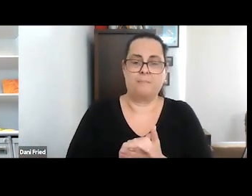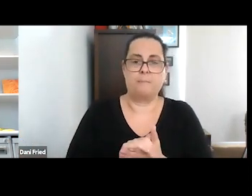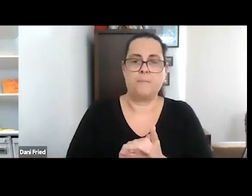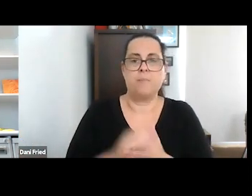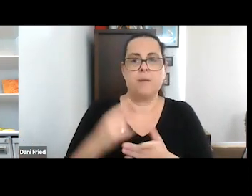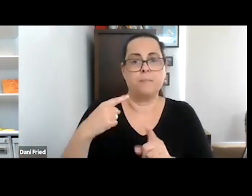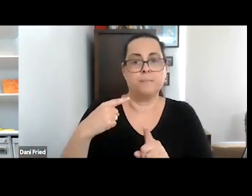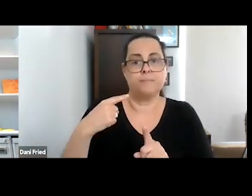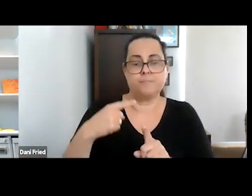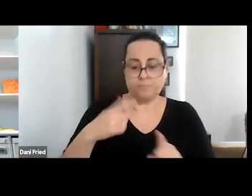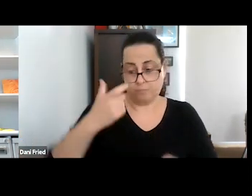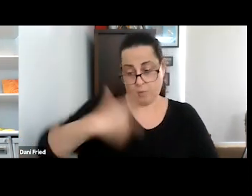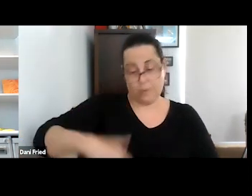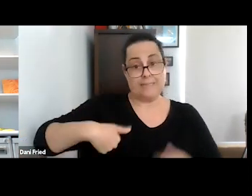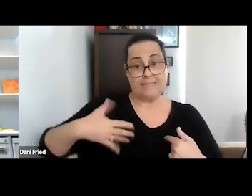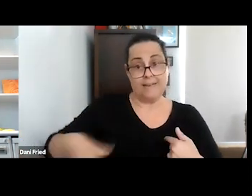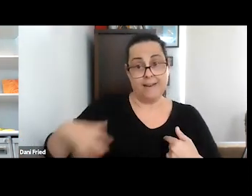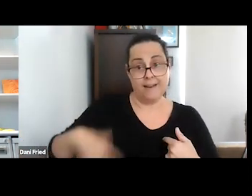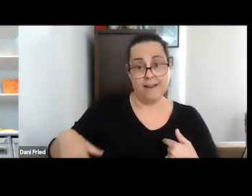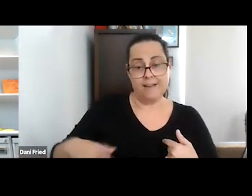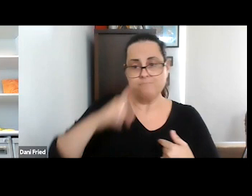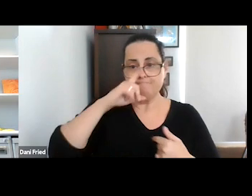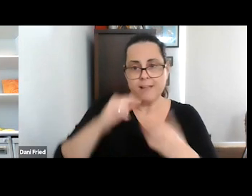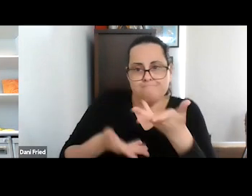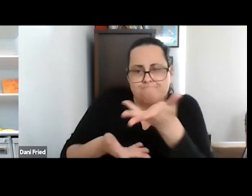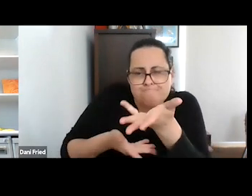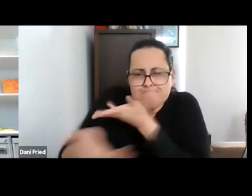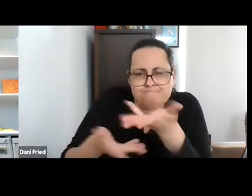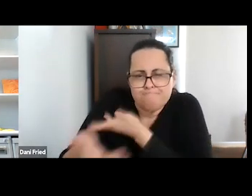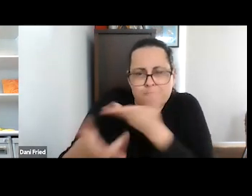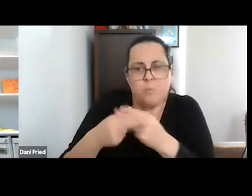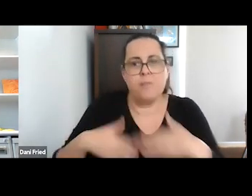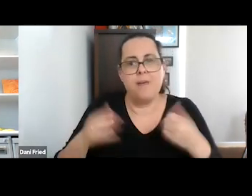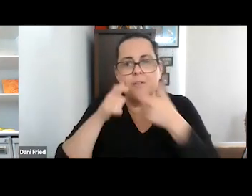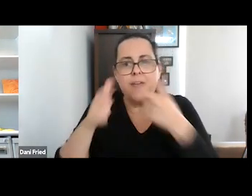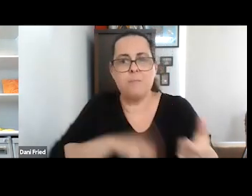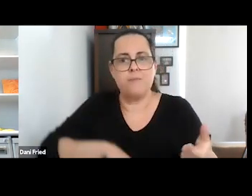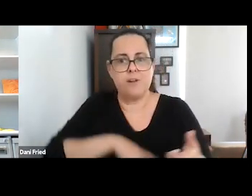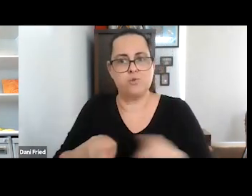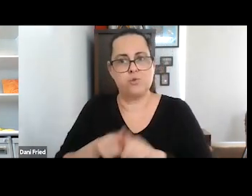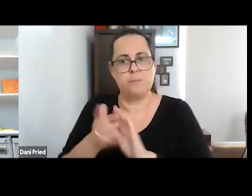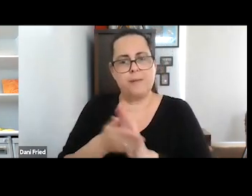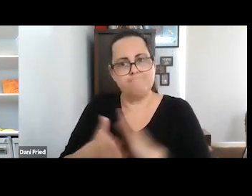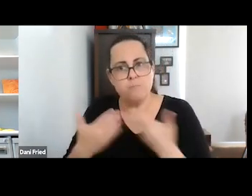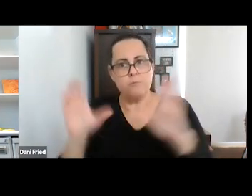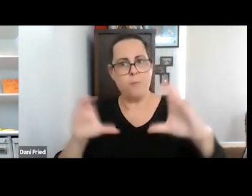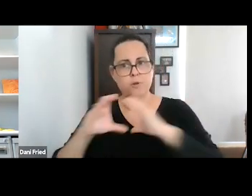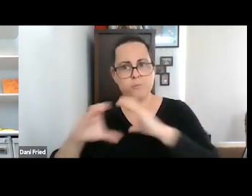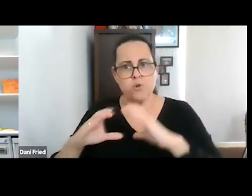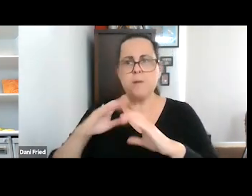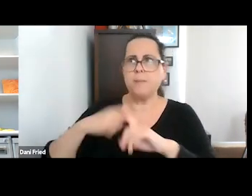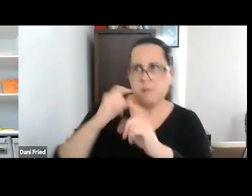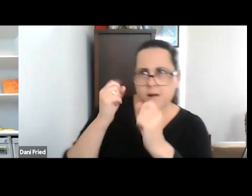needs to be able to, the patient needs to be able to engage with healthcare. So really to communicate and understand what